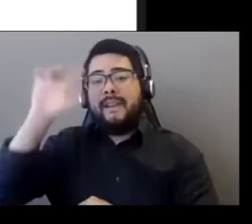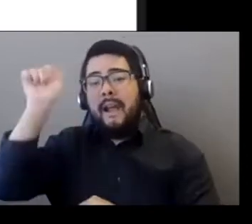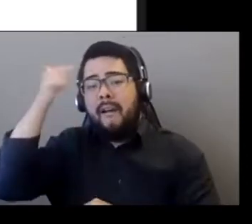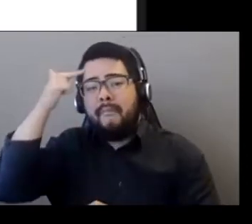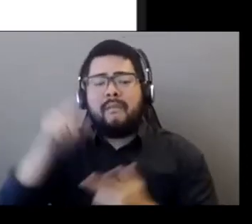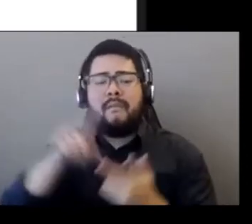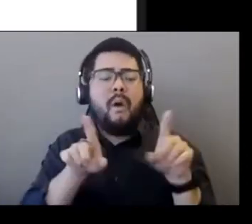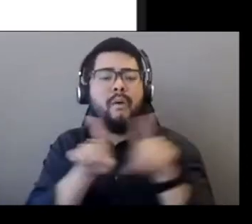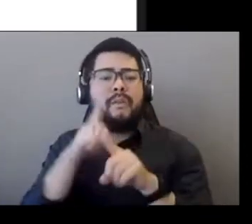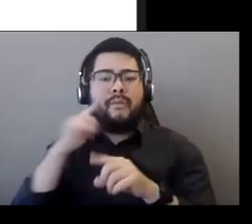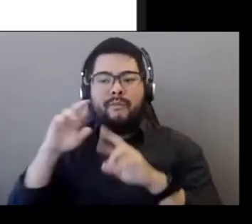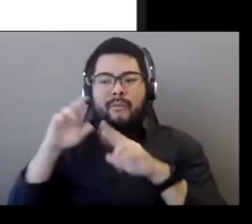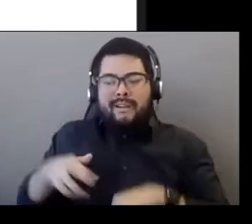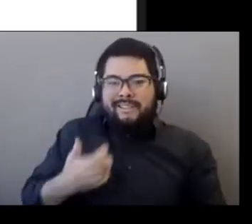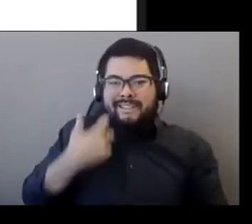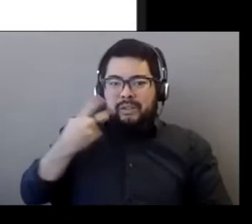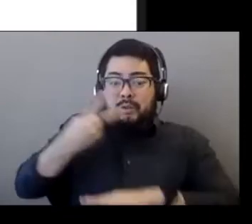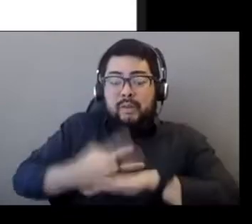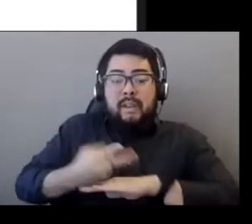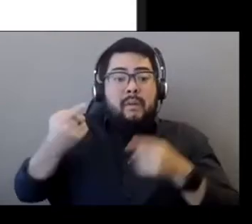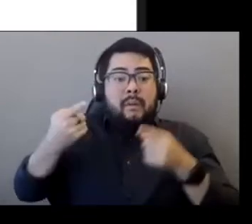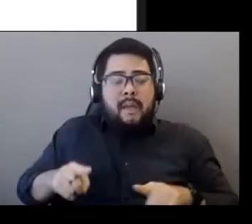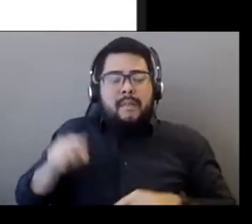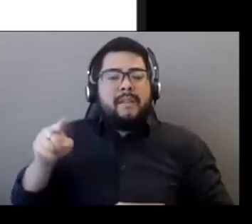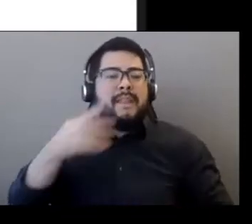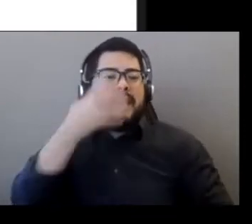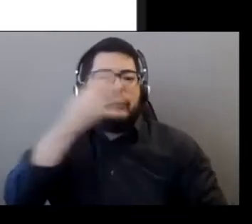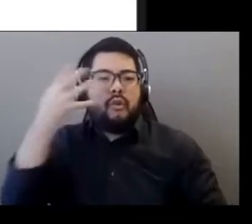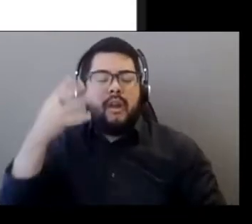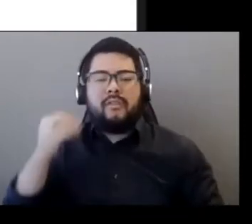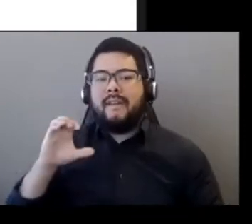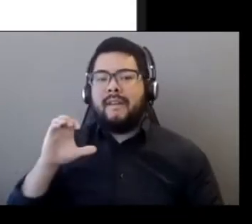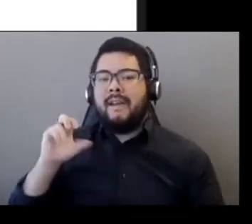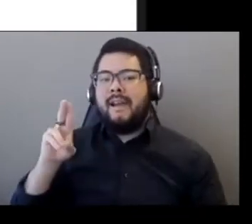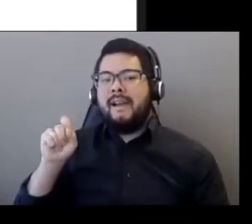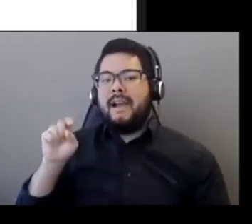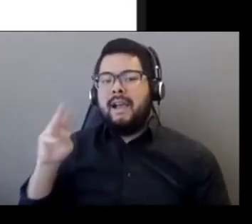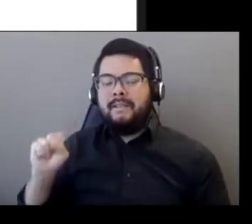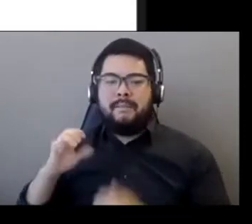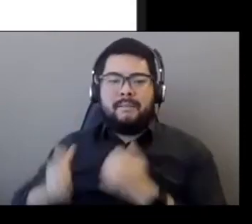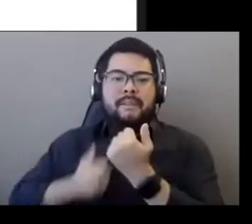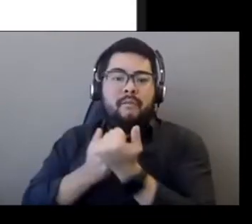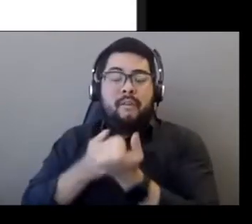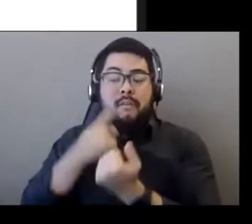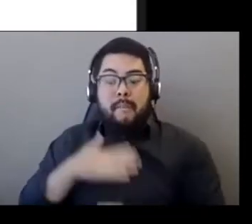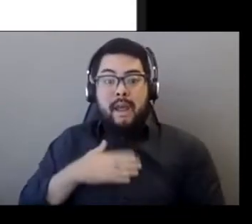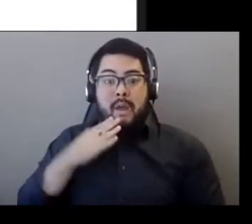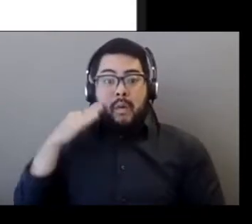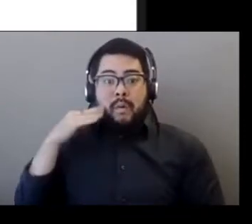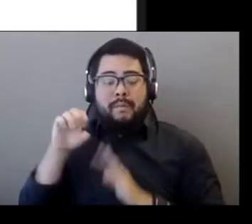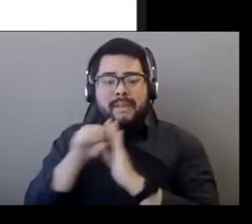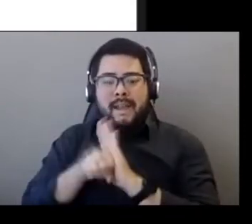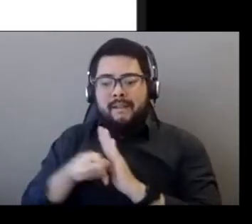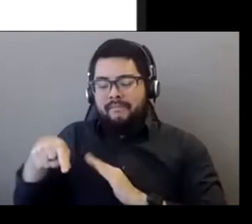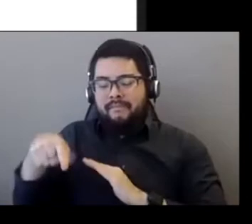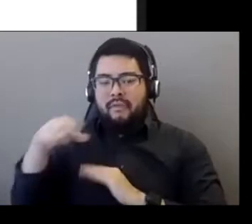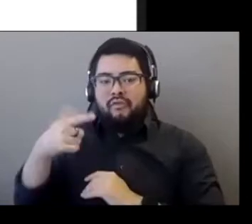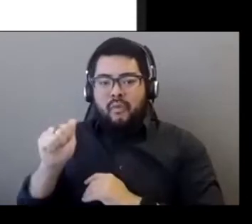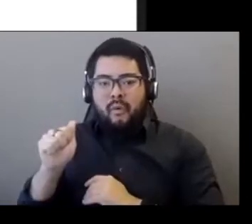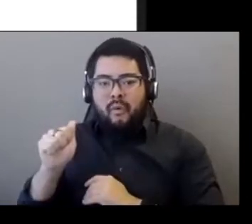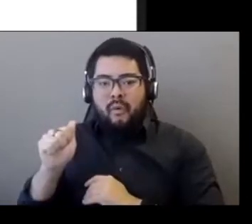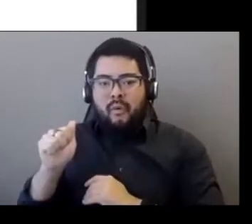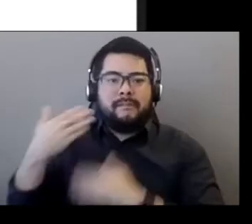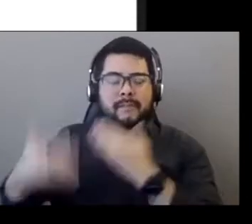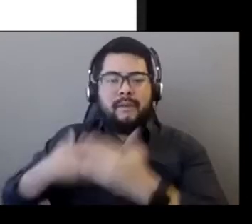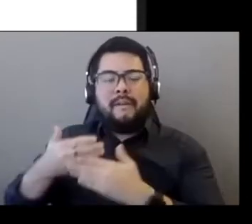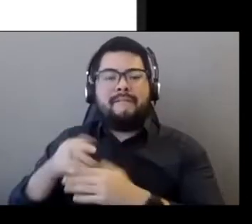from just 2 days ago that the Immigration and Customs Enforcement in my home state in Georgia is carrying out forced